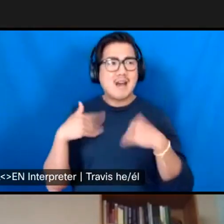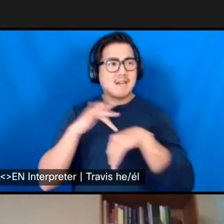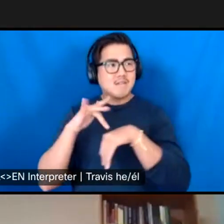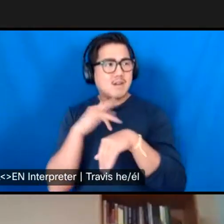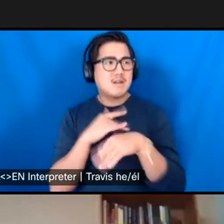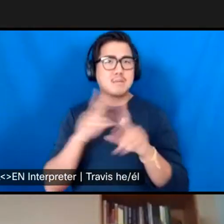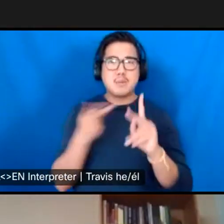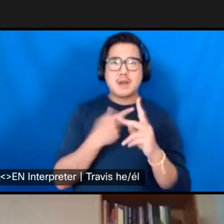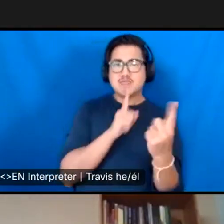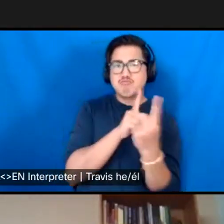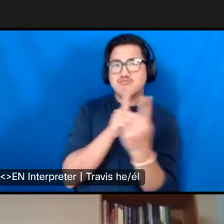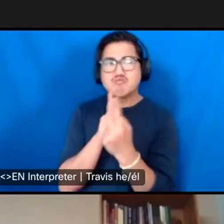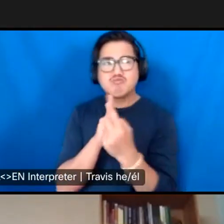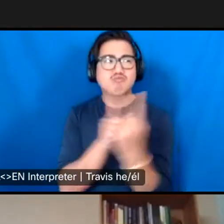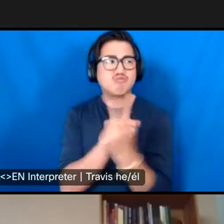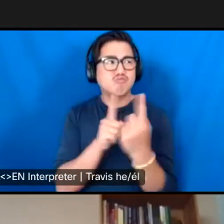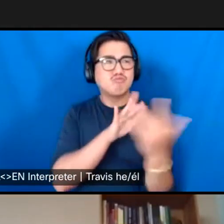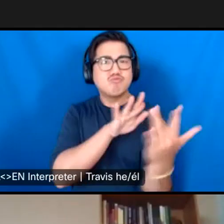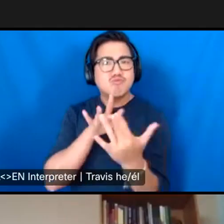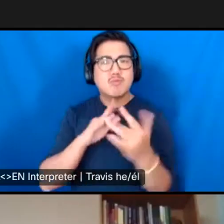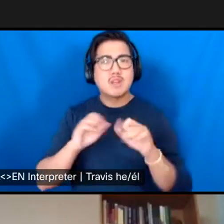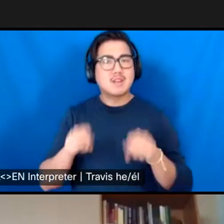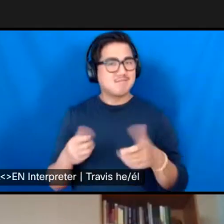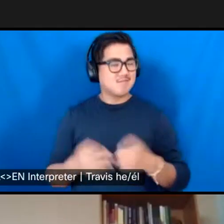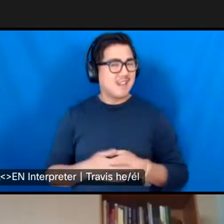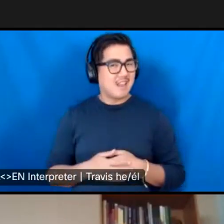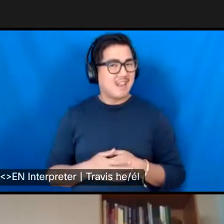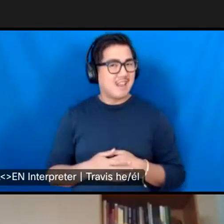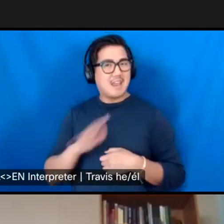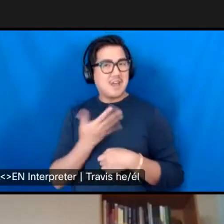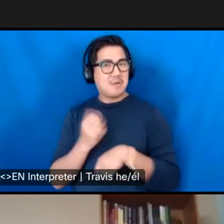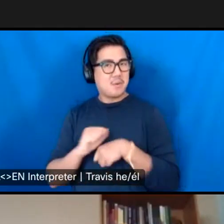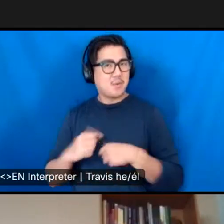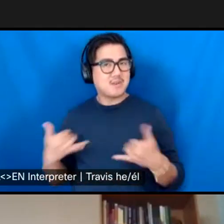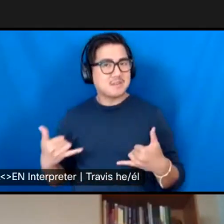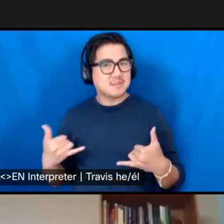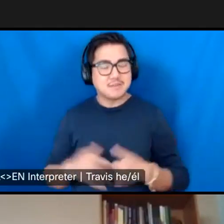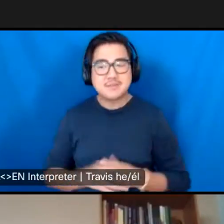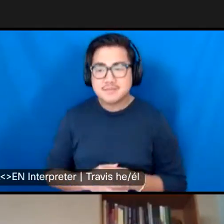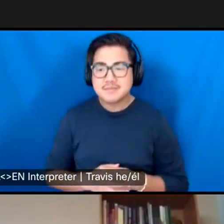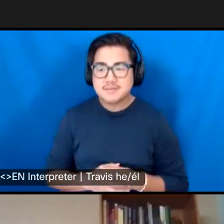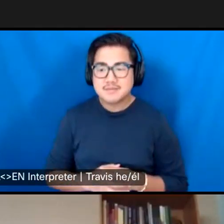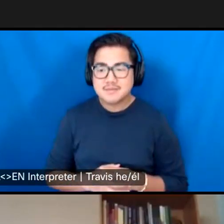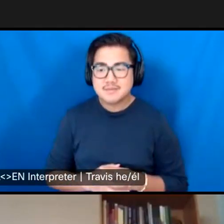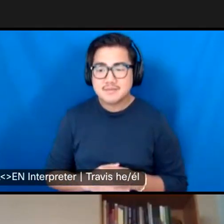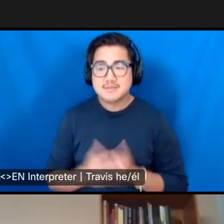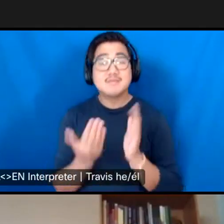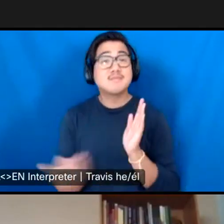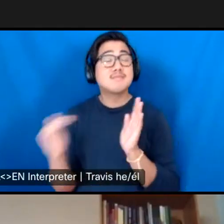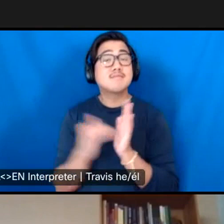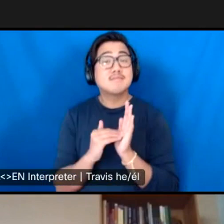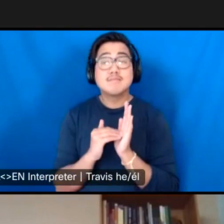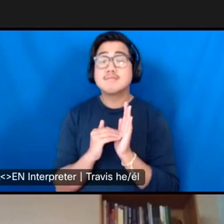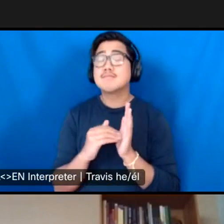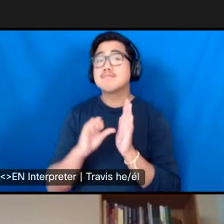So this is the work that we're doing currently. Again, when we think about culturally